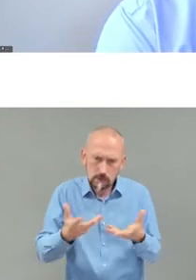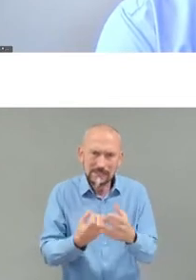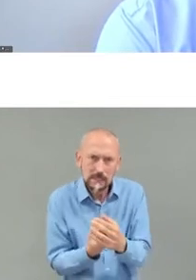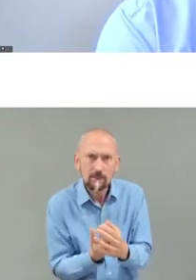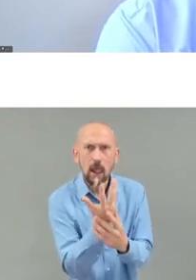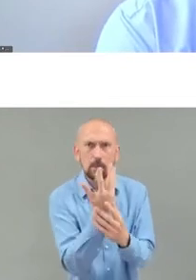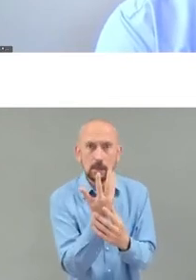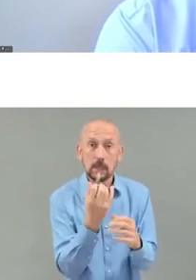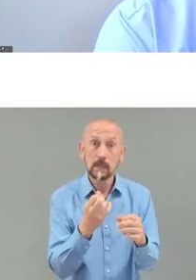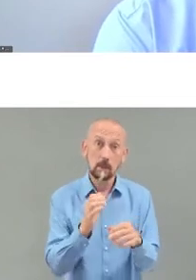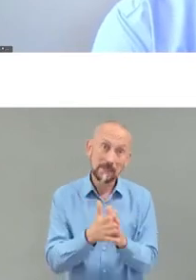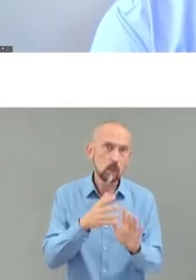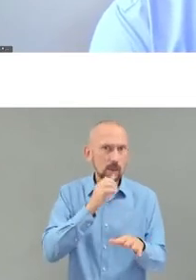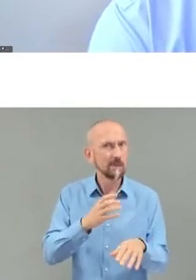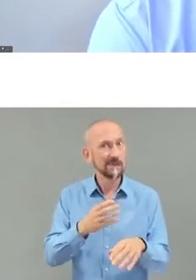everybody.